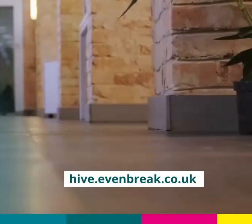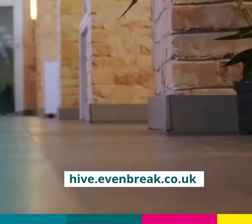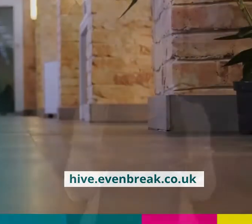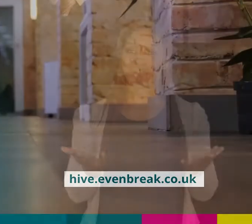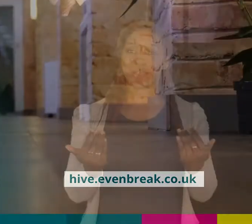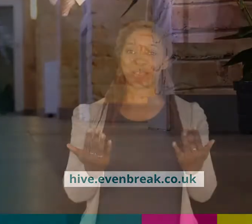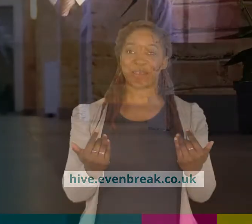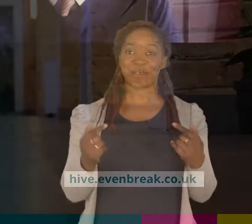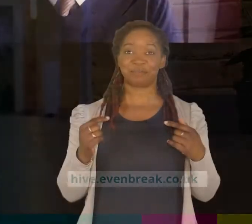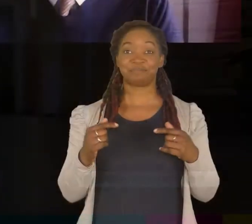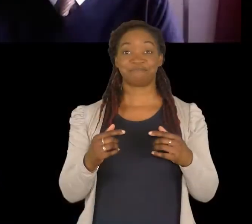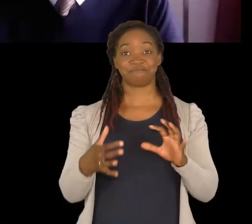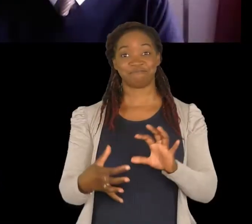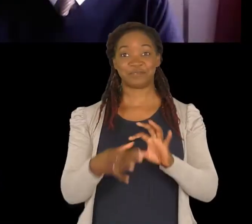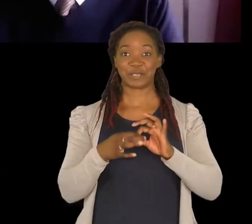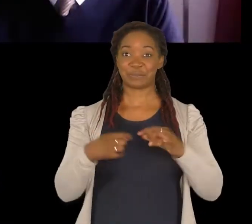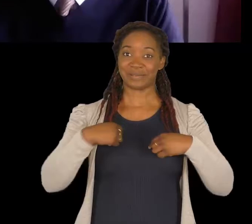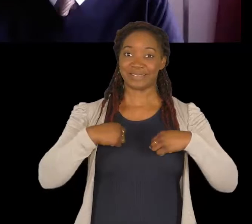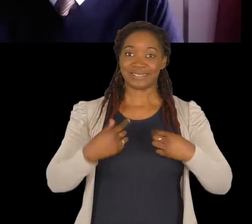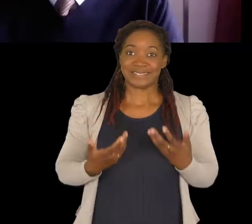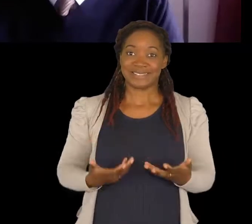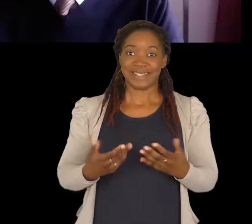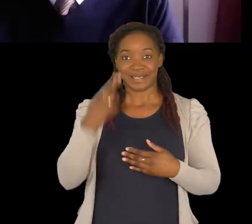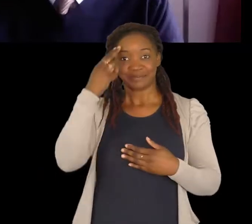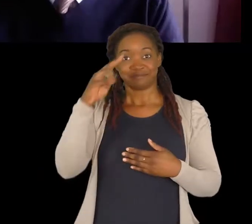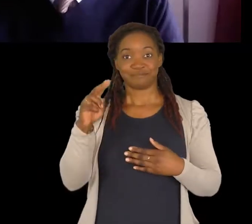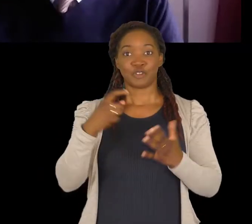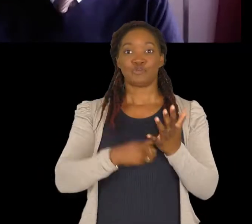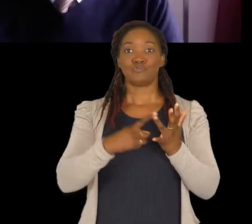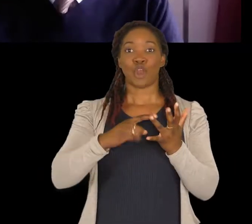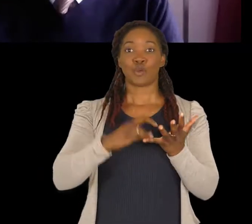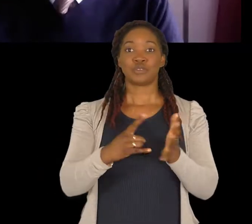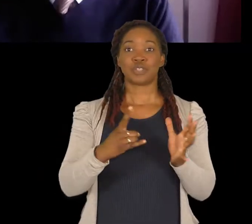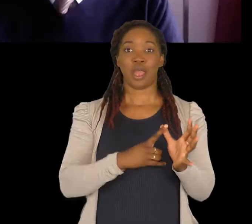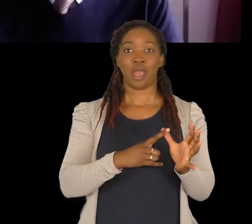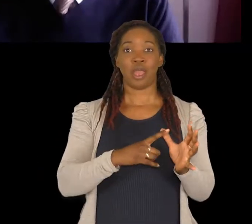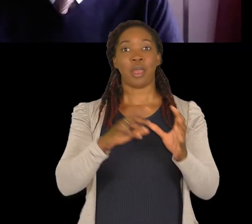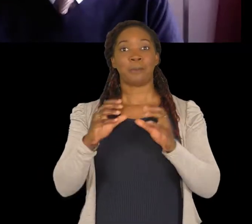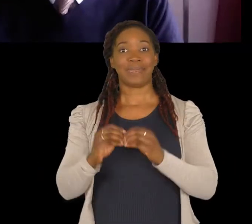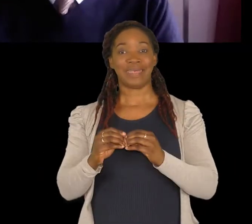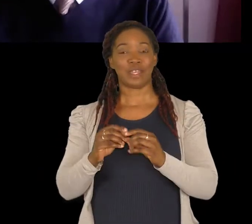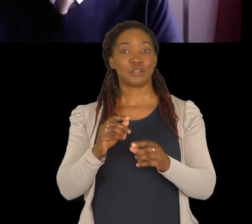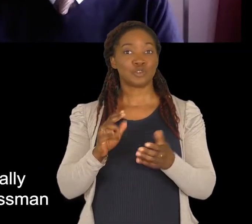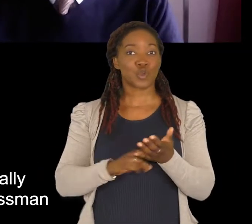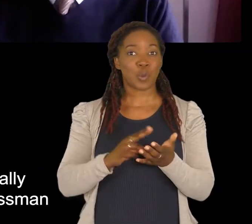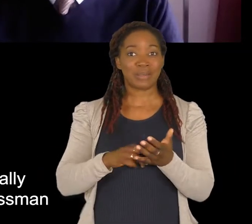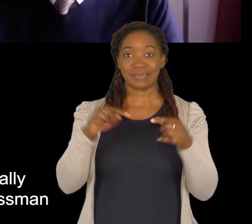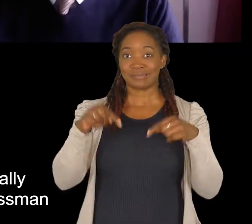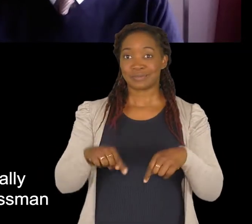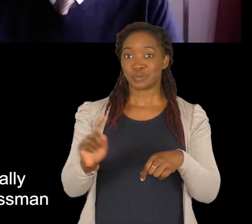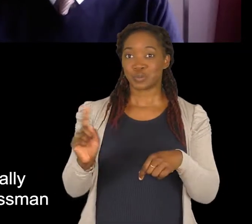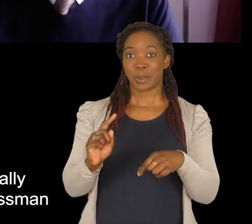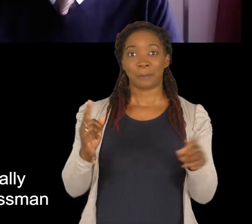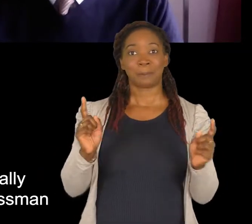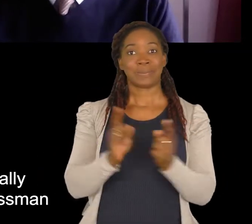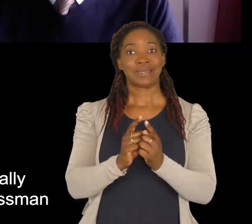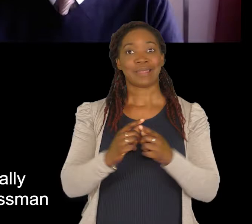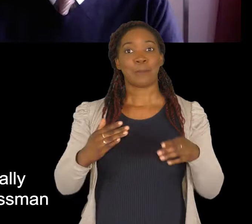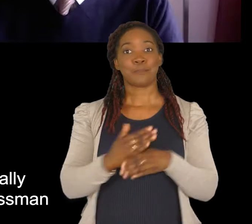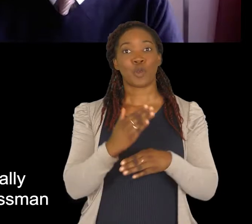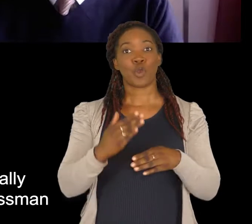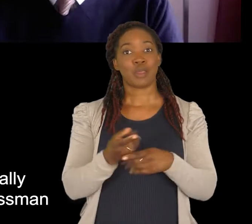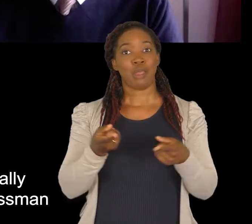And welcome for joining me today. It's Rosa B. Normally this is a Meet the Employer